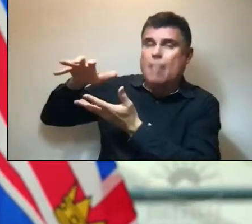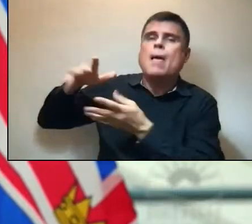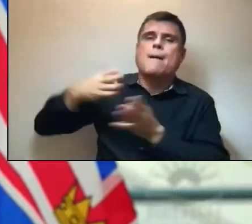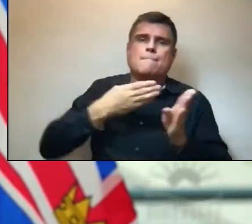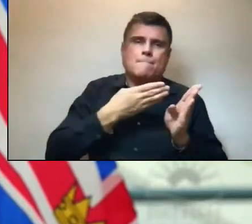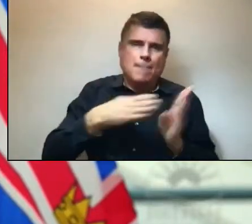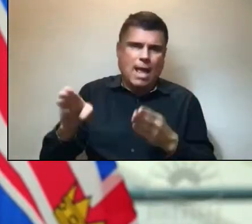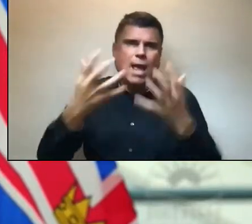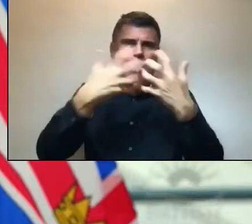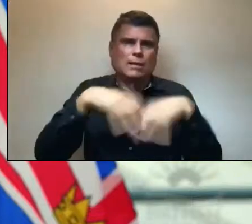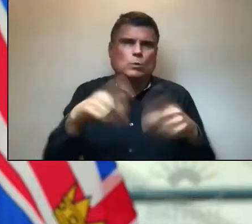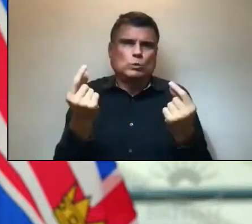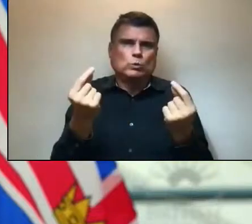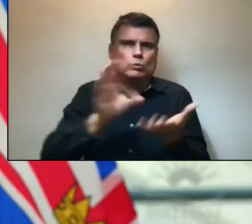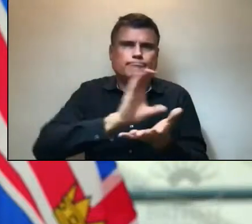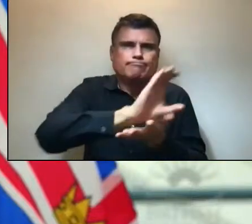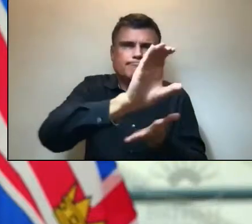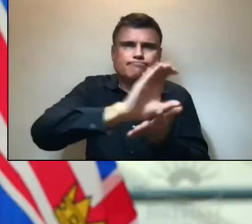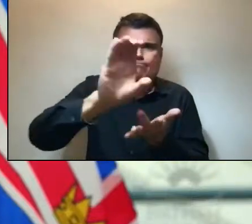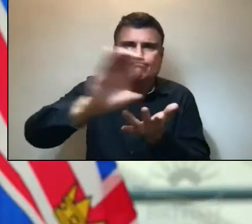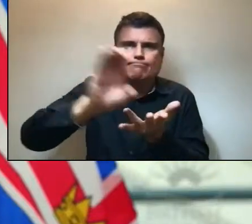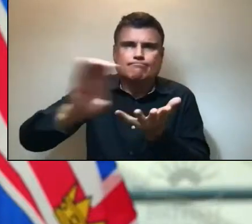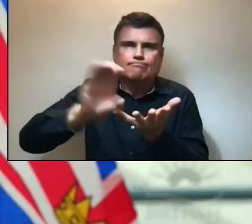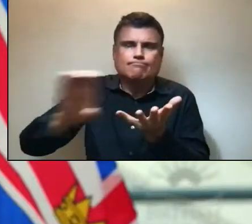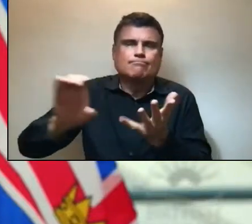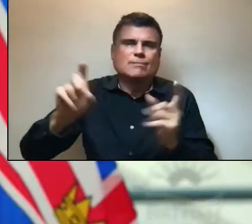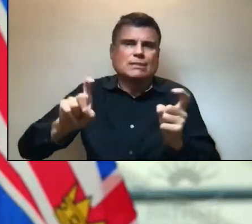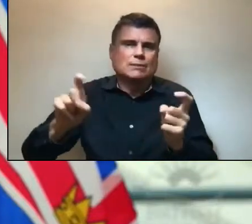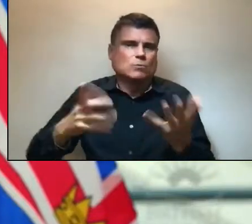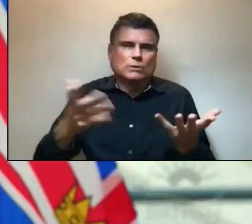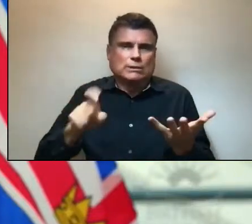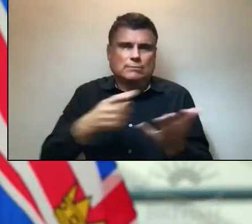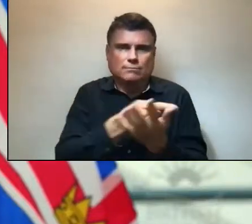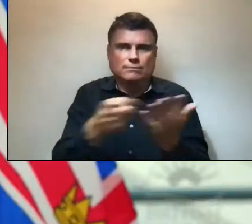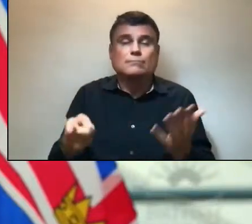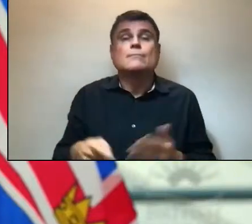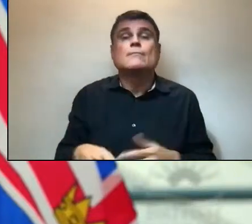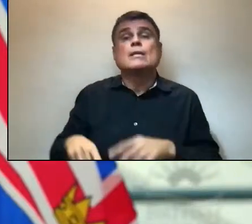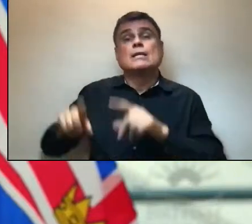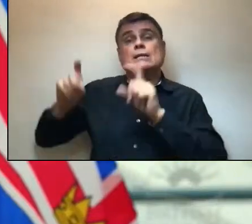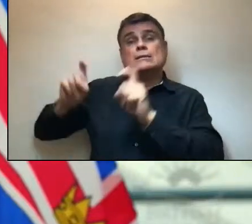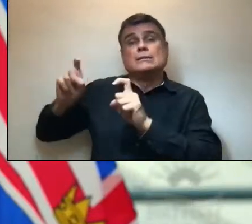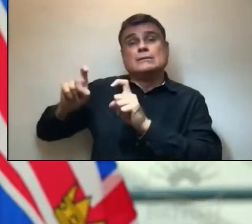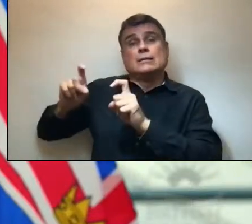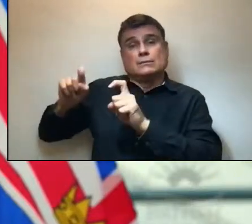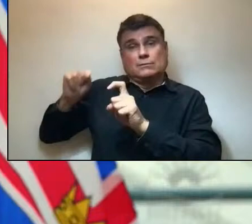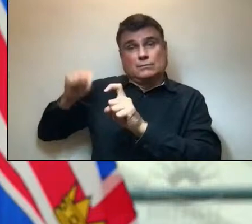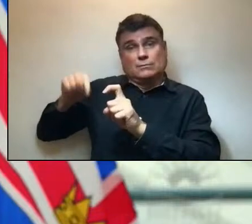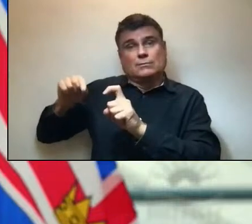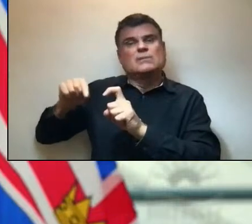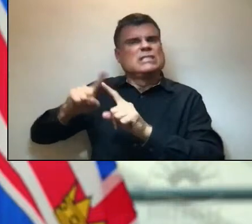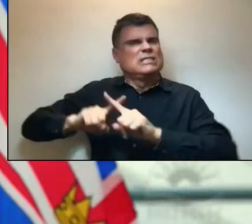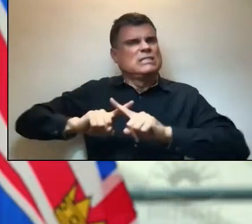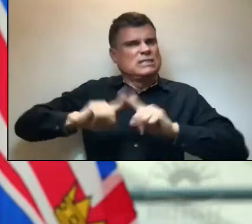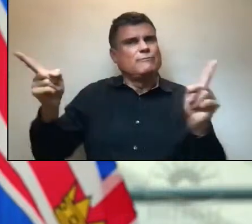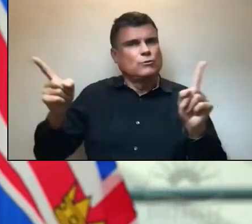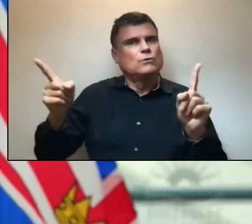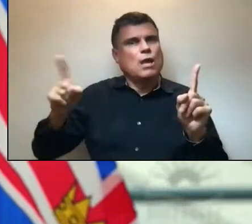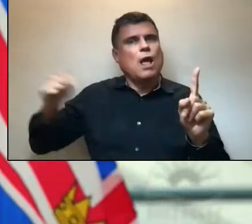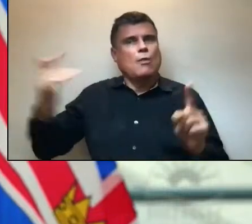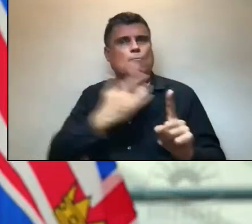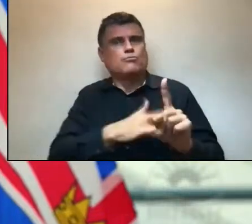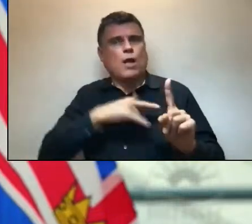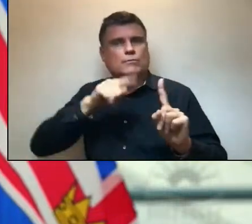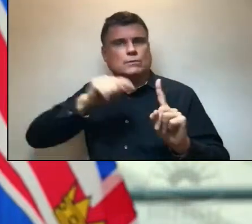yes, our testing strategy has been different from those used in other provinces all along the way, and we've really